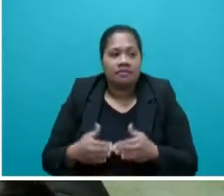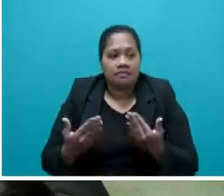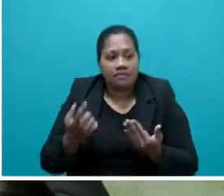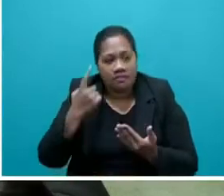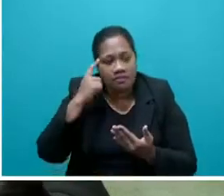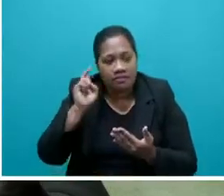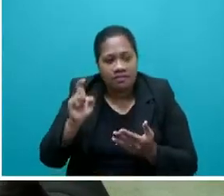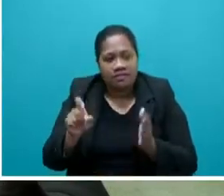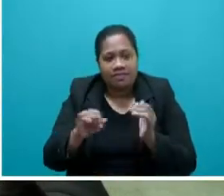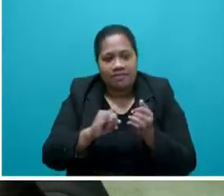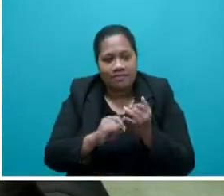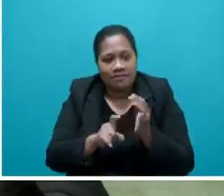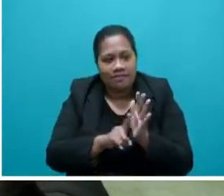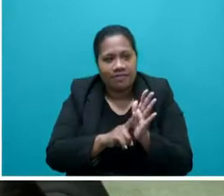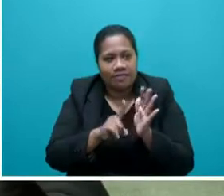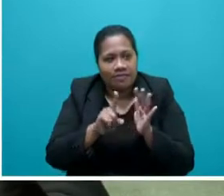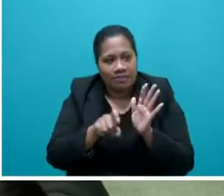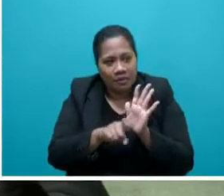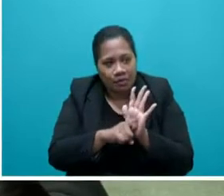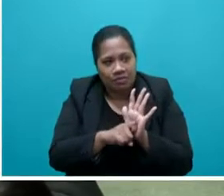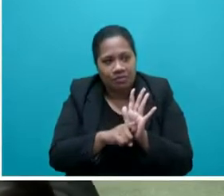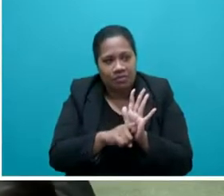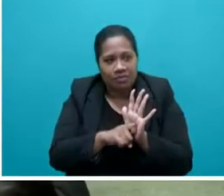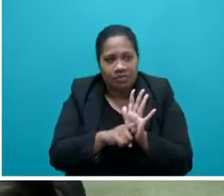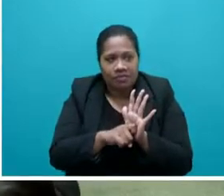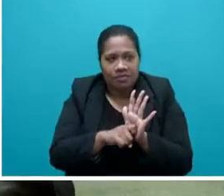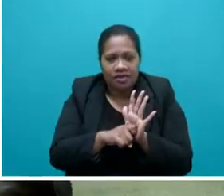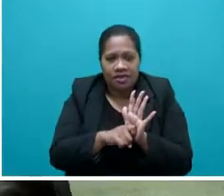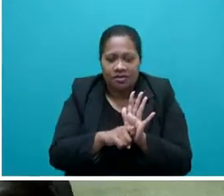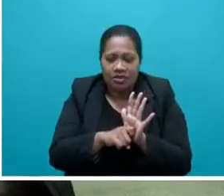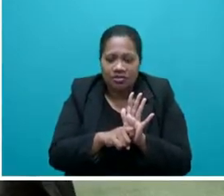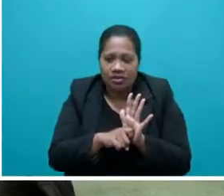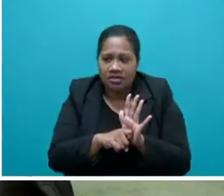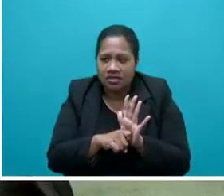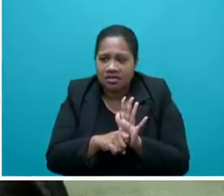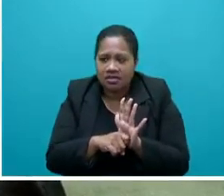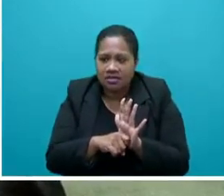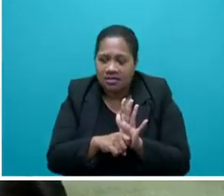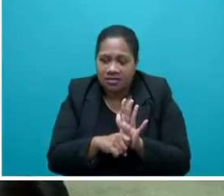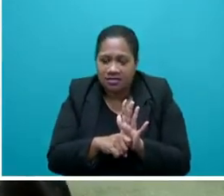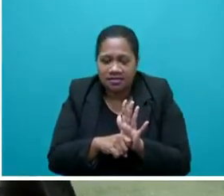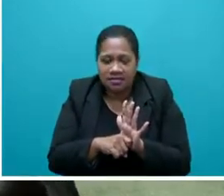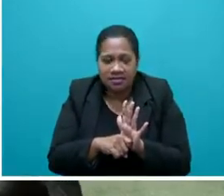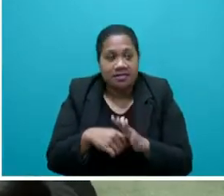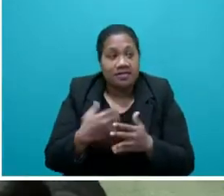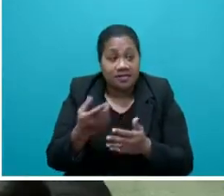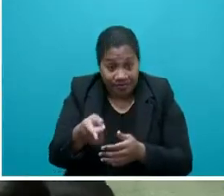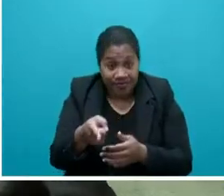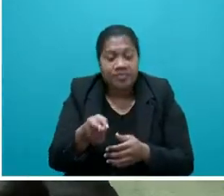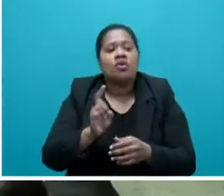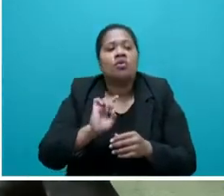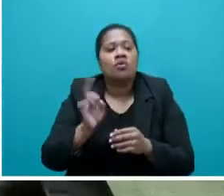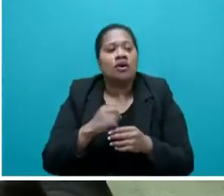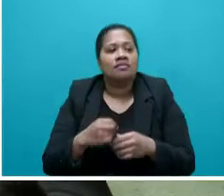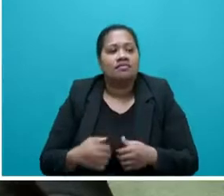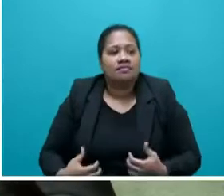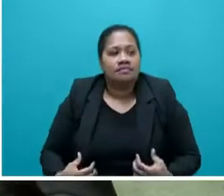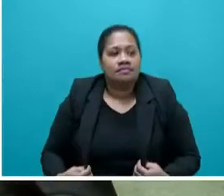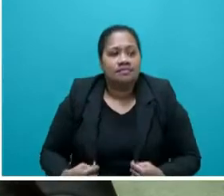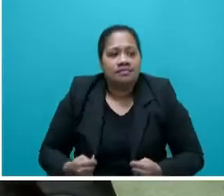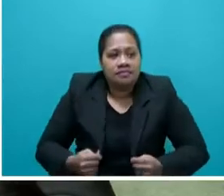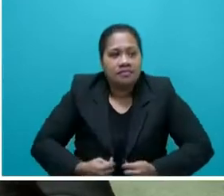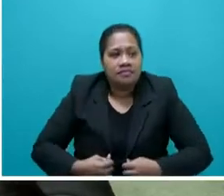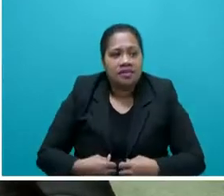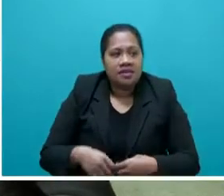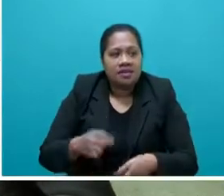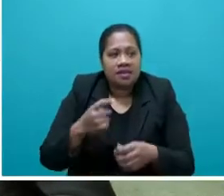train. The SLR glamour train. The SLR glamour train, and that glamour train, I'm telling you, and the shine is